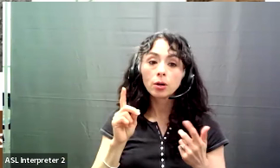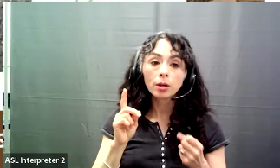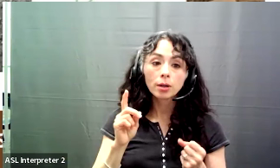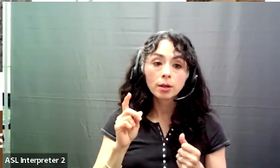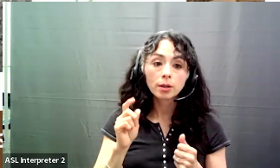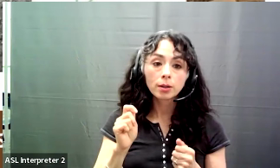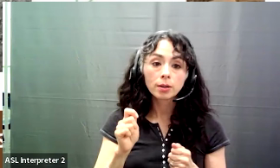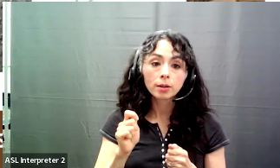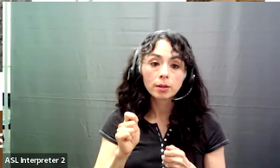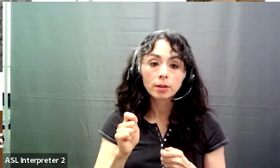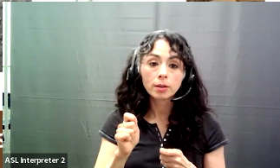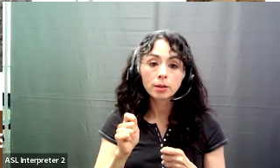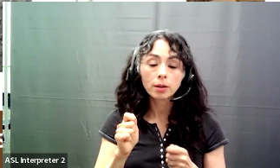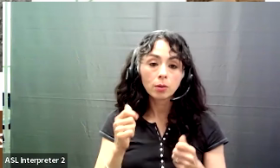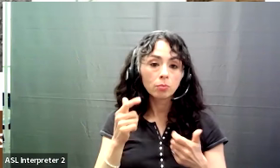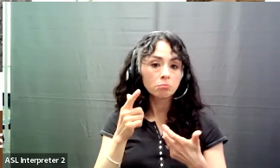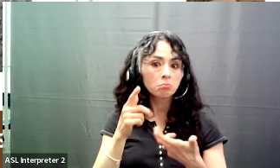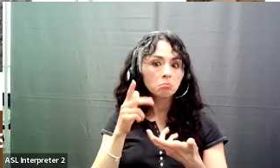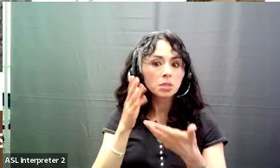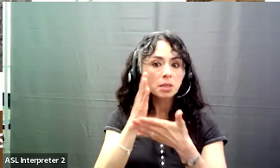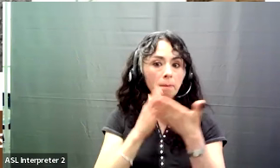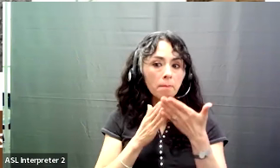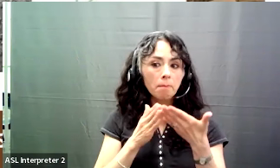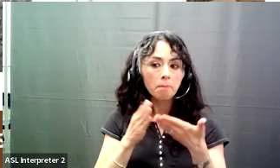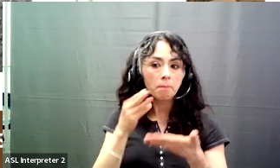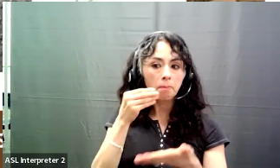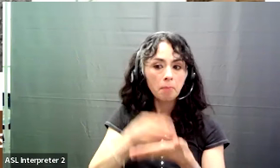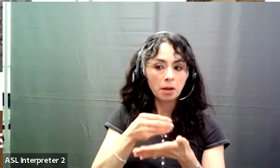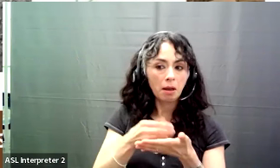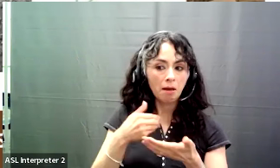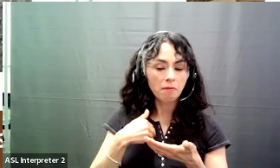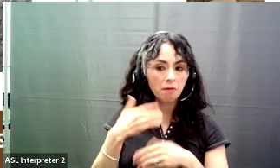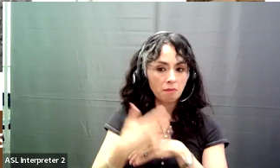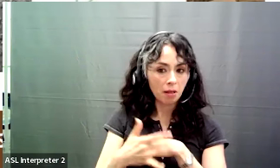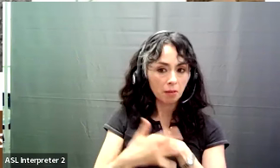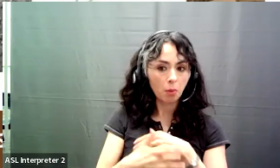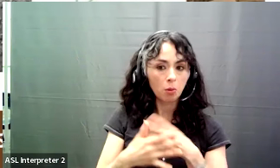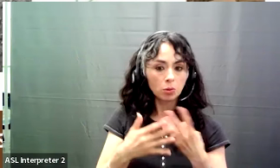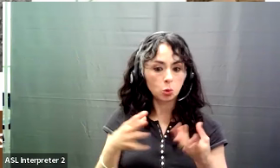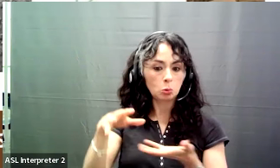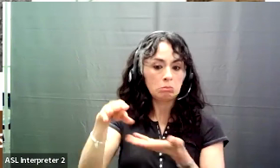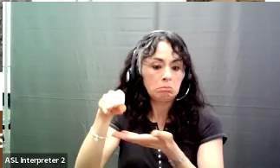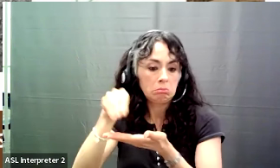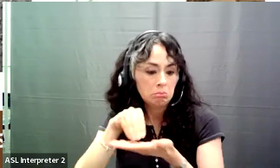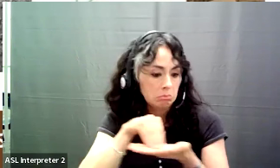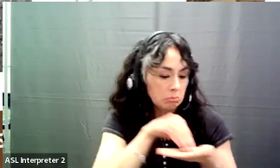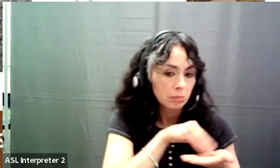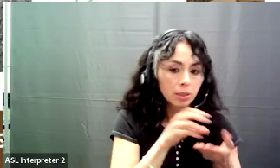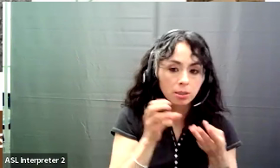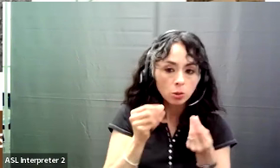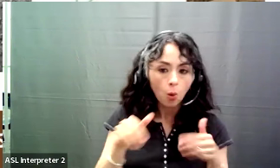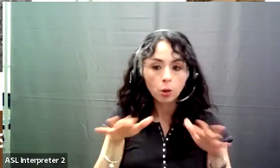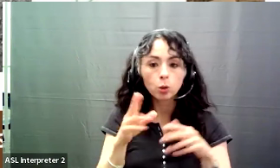where we provide funds so that we collect information on soil and we make it